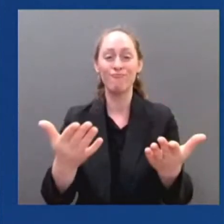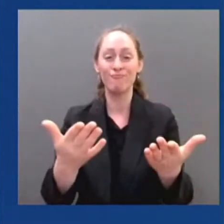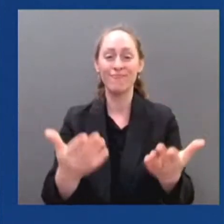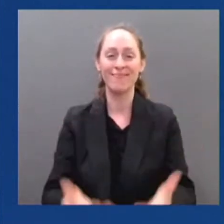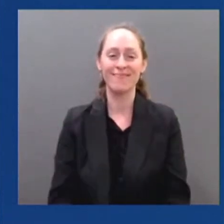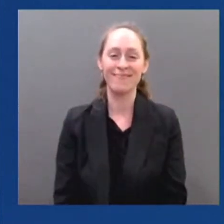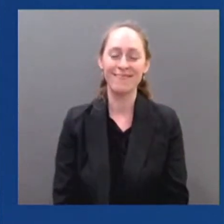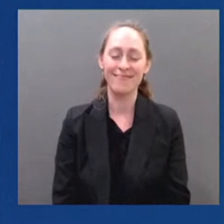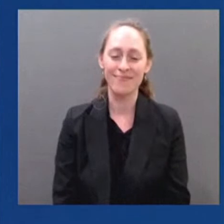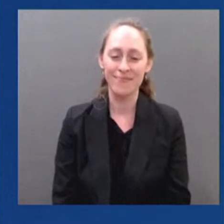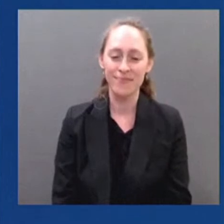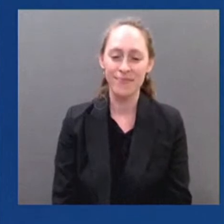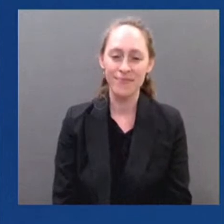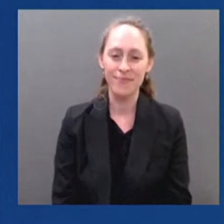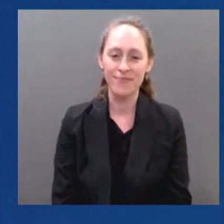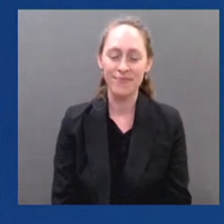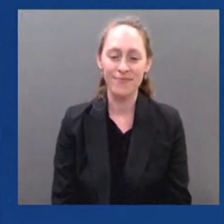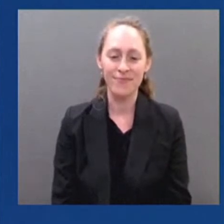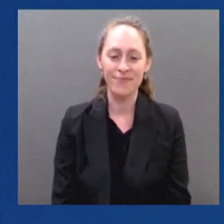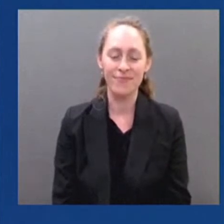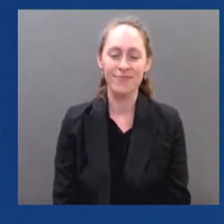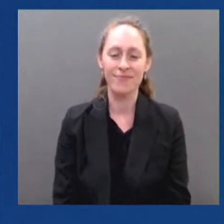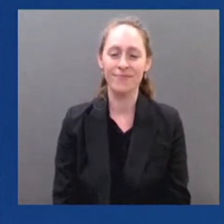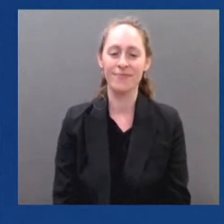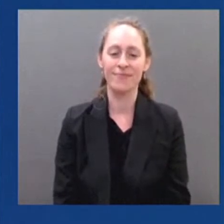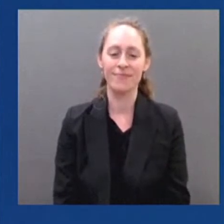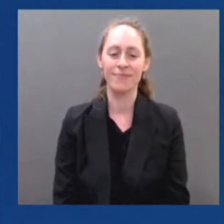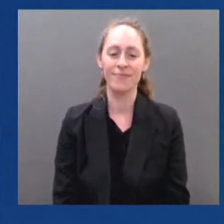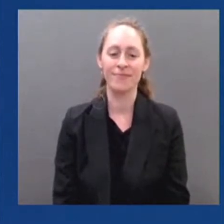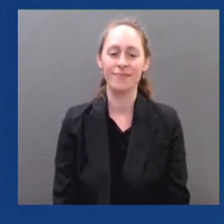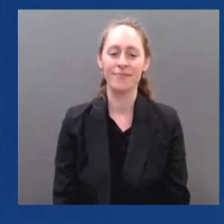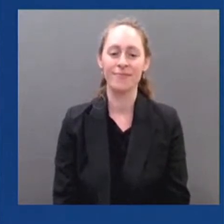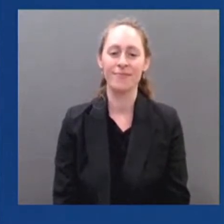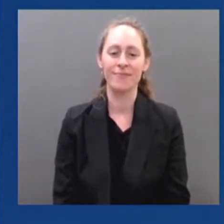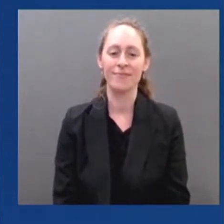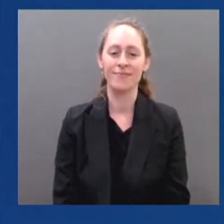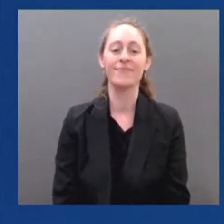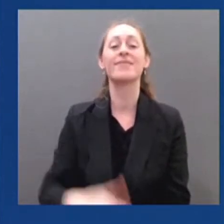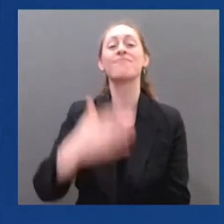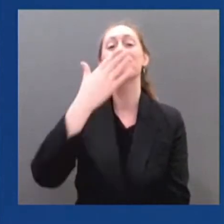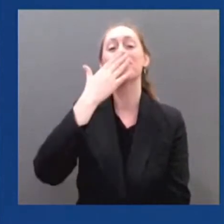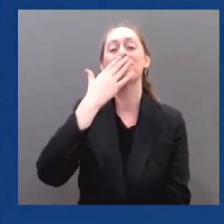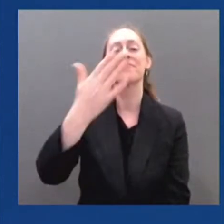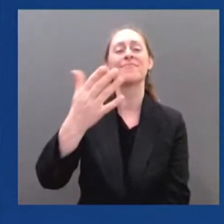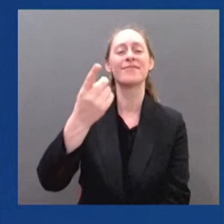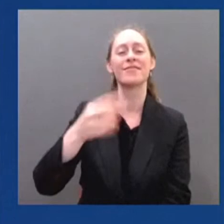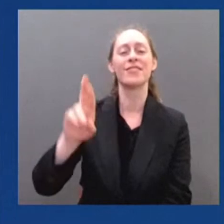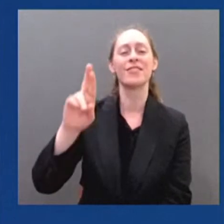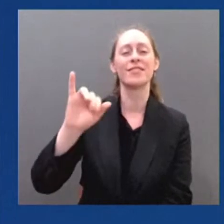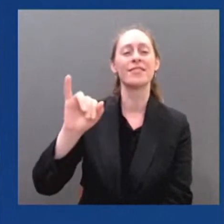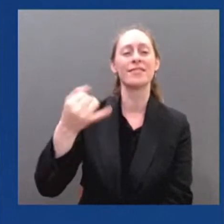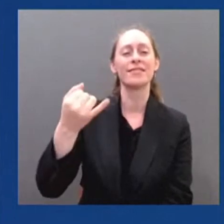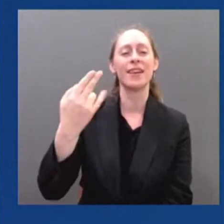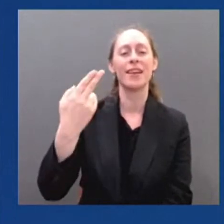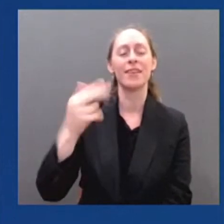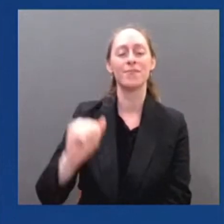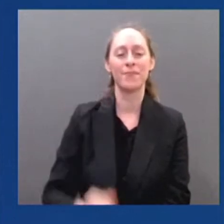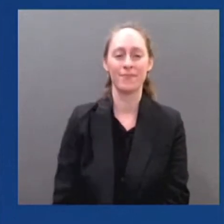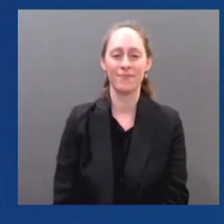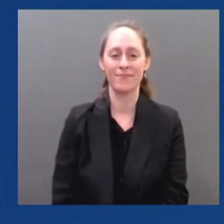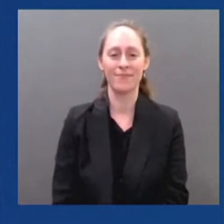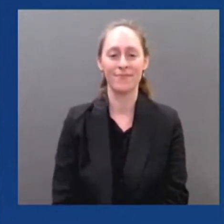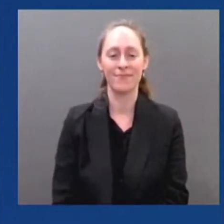Thanks, Dr. Jha. I say this a lot, but we have to keep one question per person, so please do that so we can get through as many as